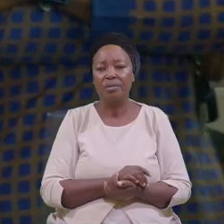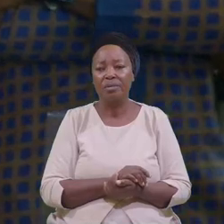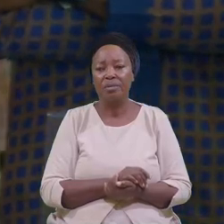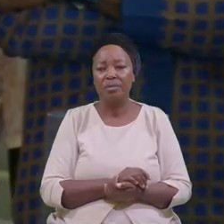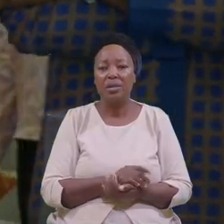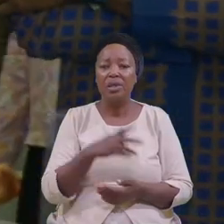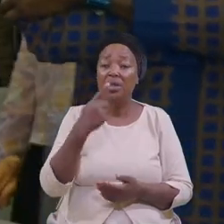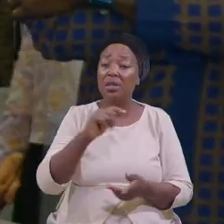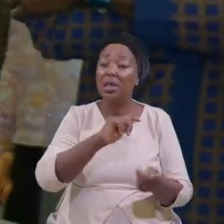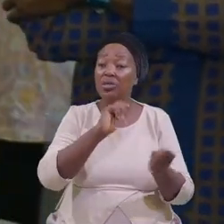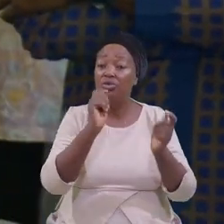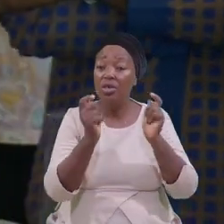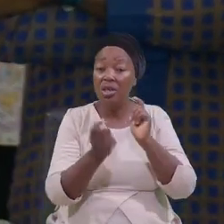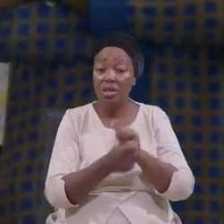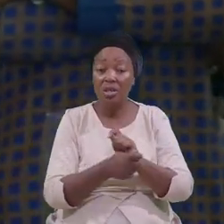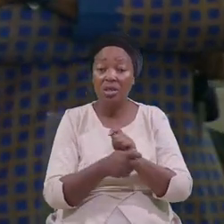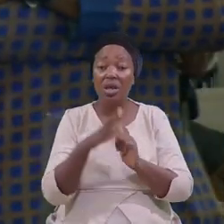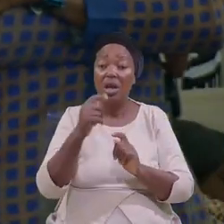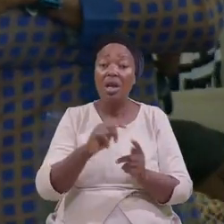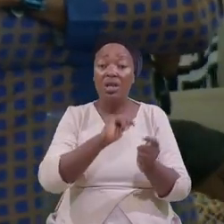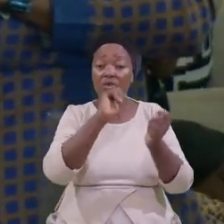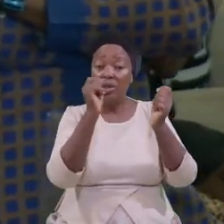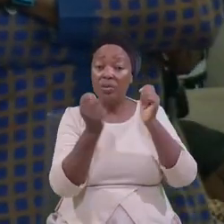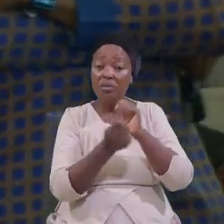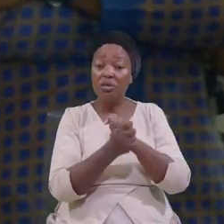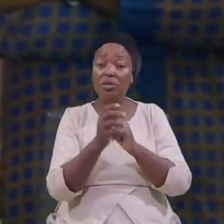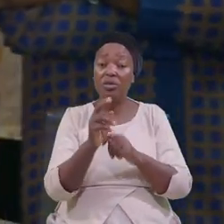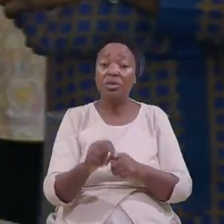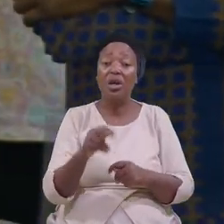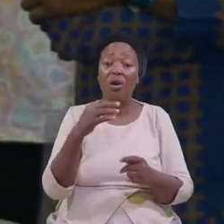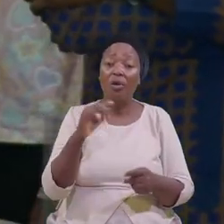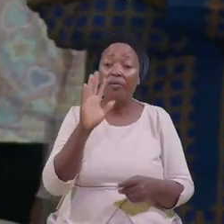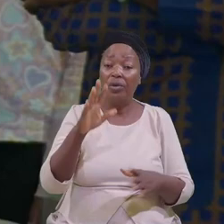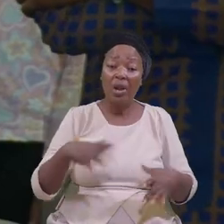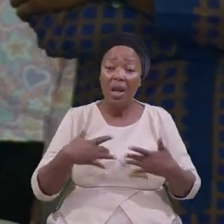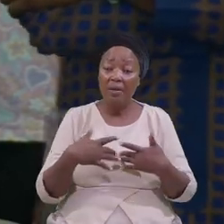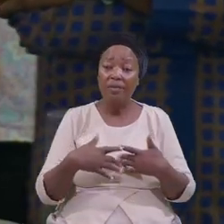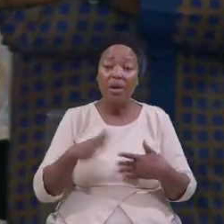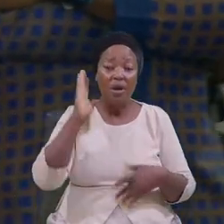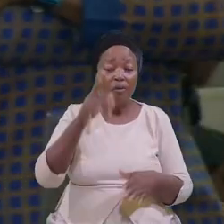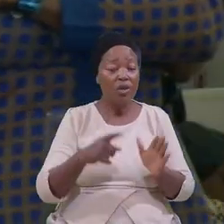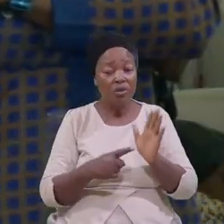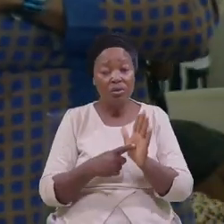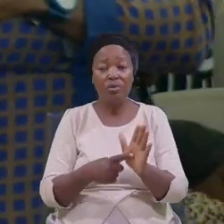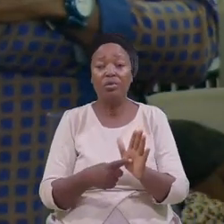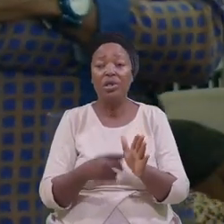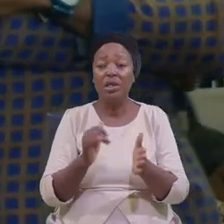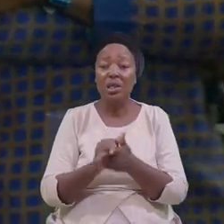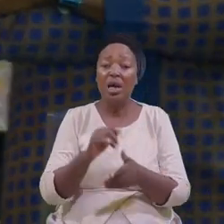The change, the transformation of your life will show